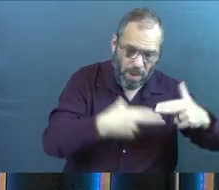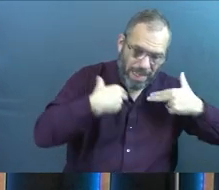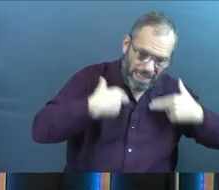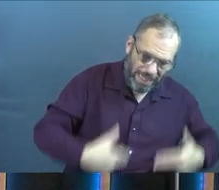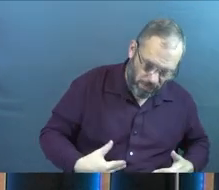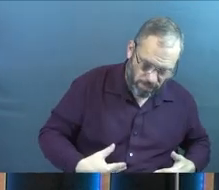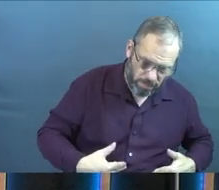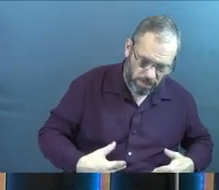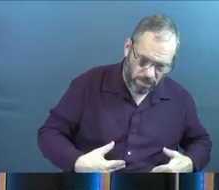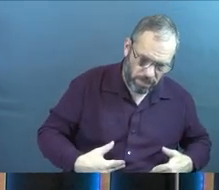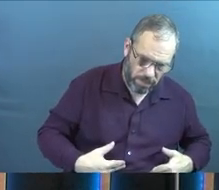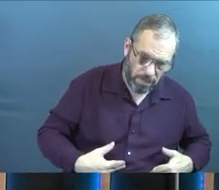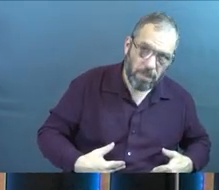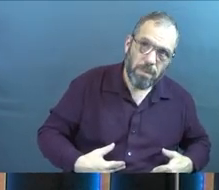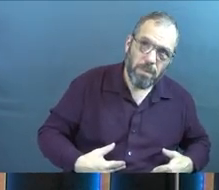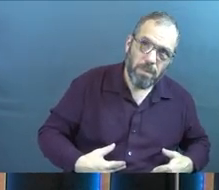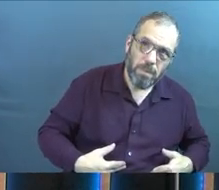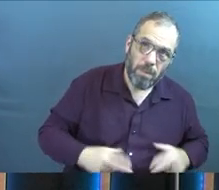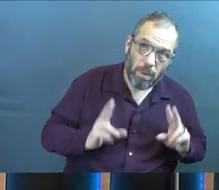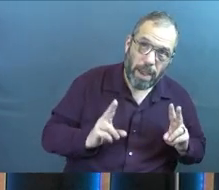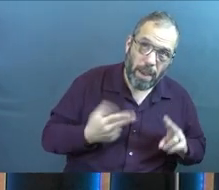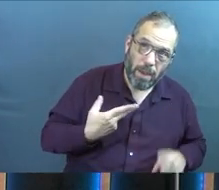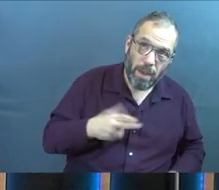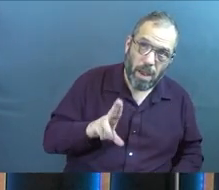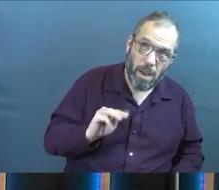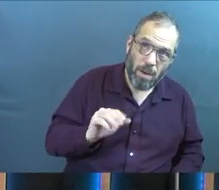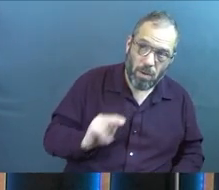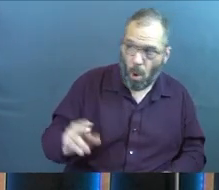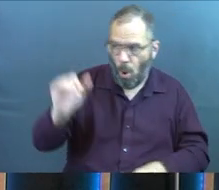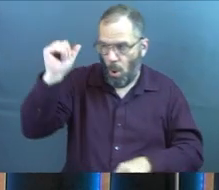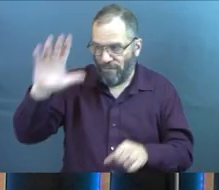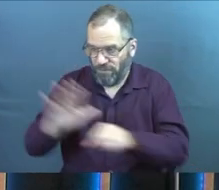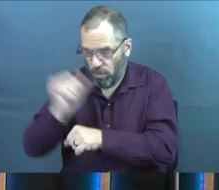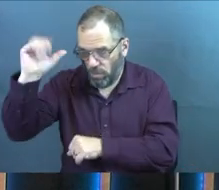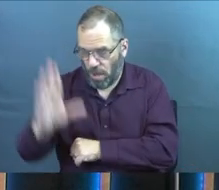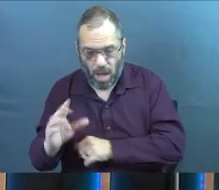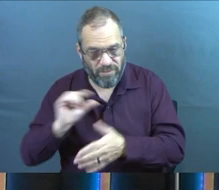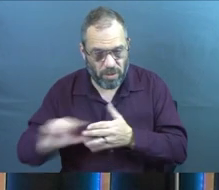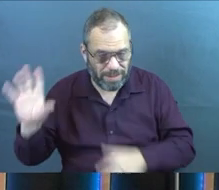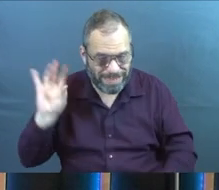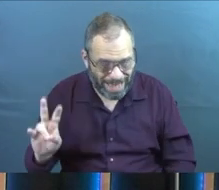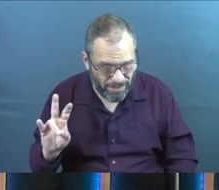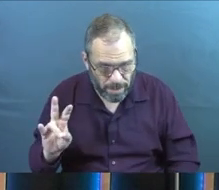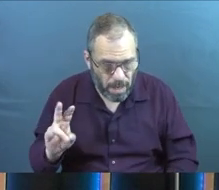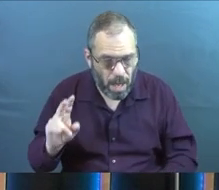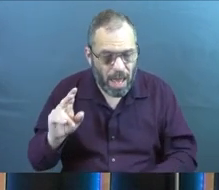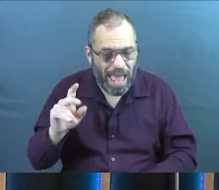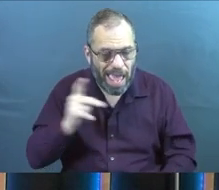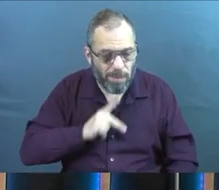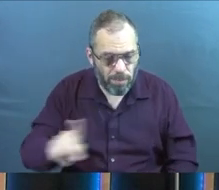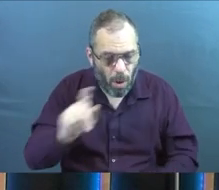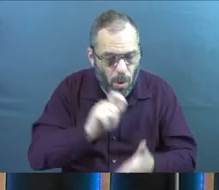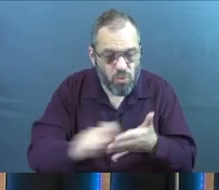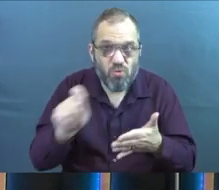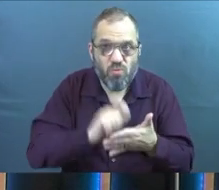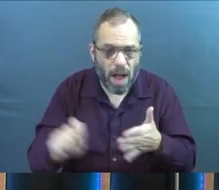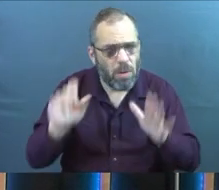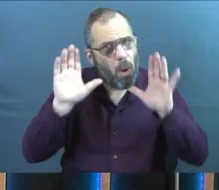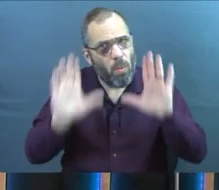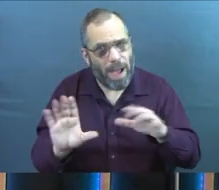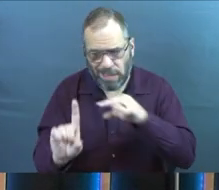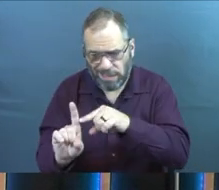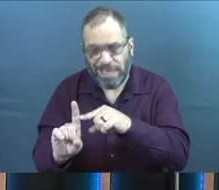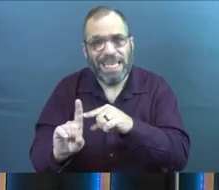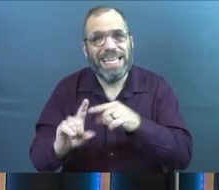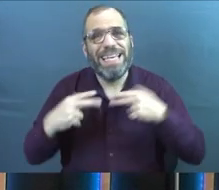a human being. Okay, so we've got fully God in verse 6, and then he jumps into verse 7, and Paul brings about this concept that, hey,